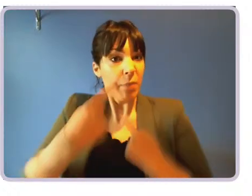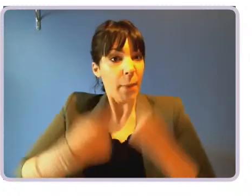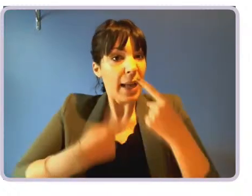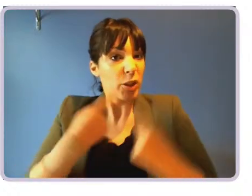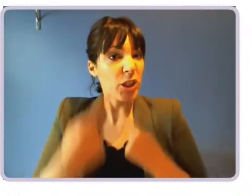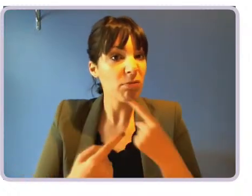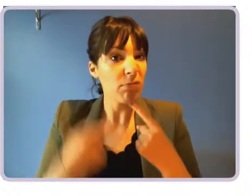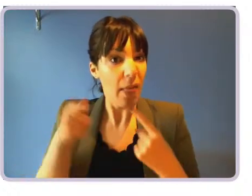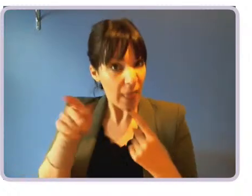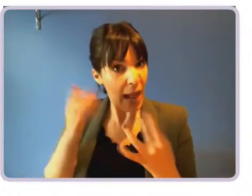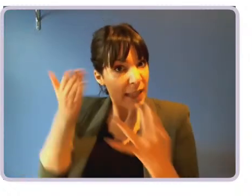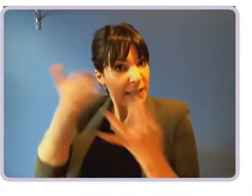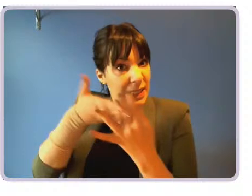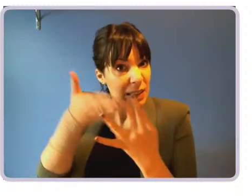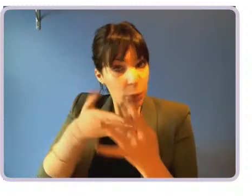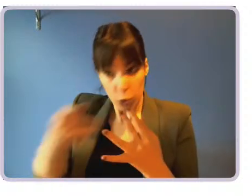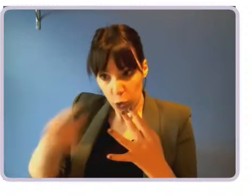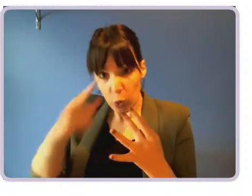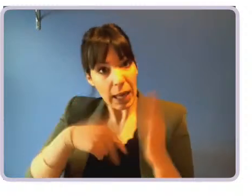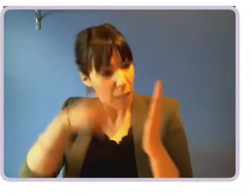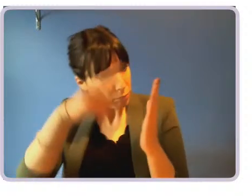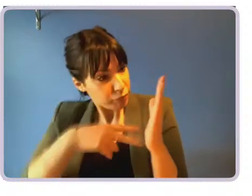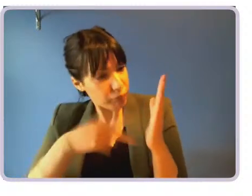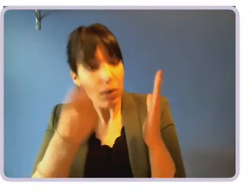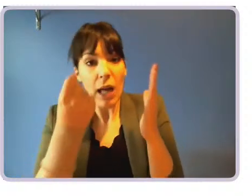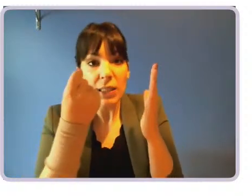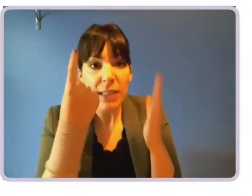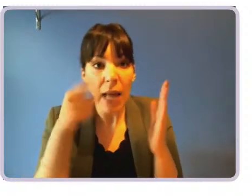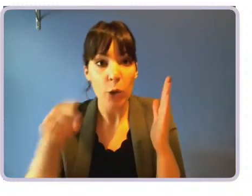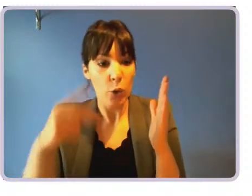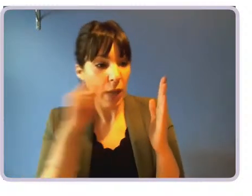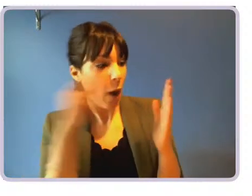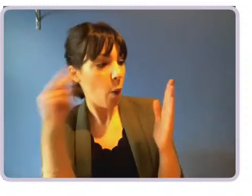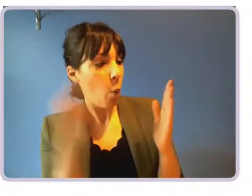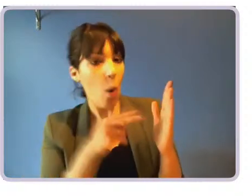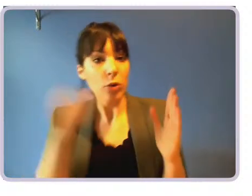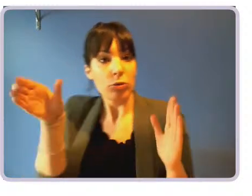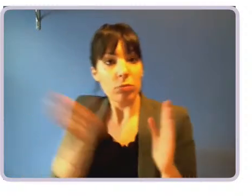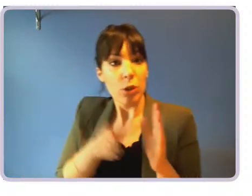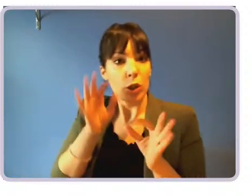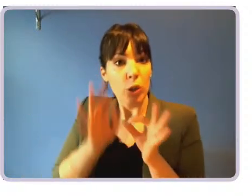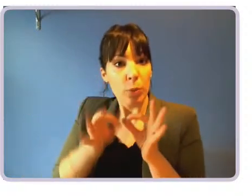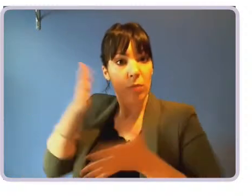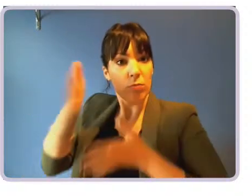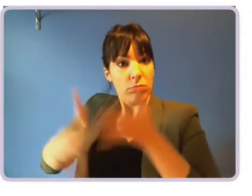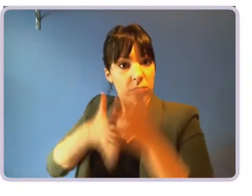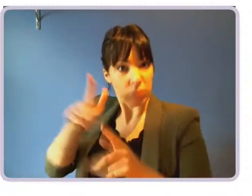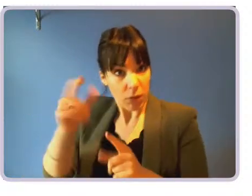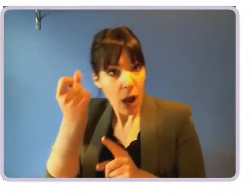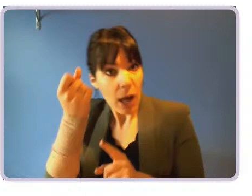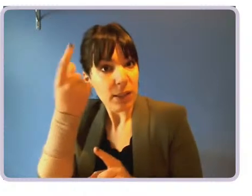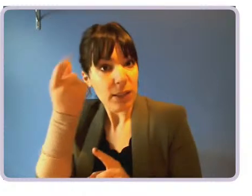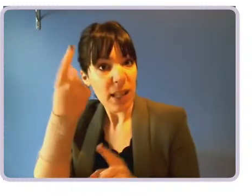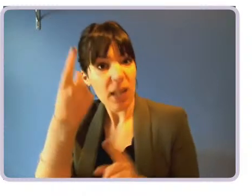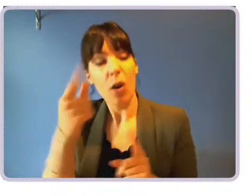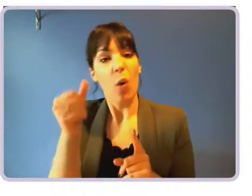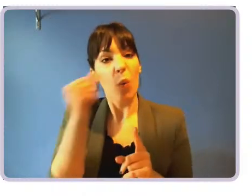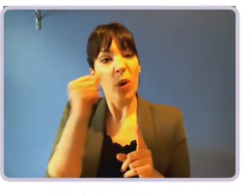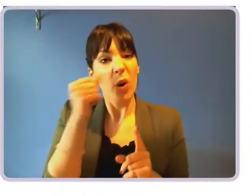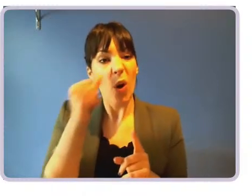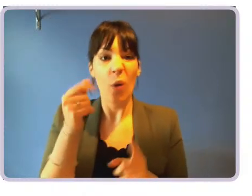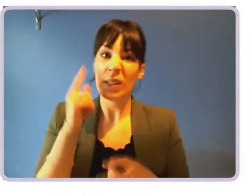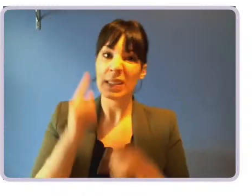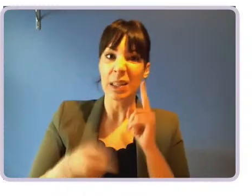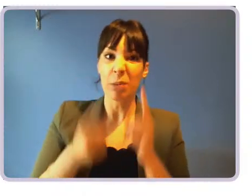come till late, but that it's very important that that gets to people, and sometimes sitting on a website is not the way to do